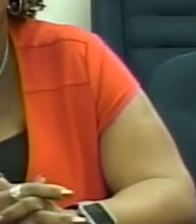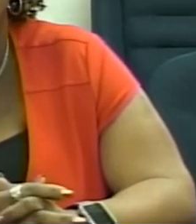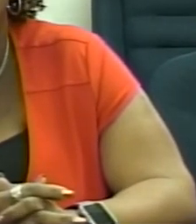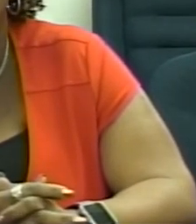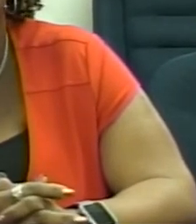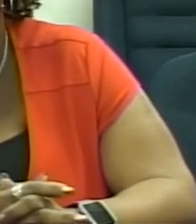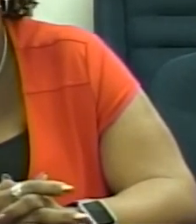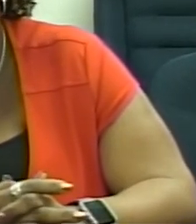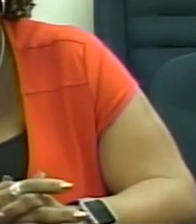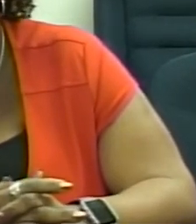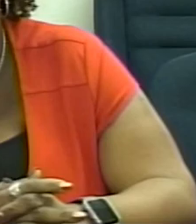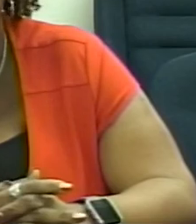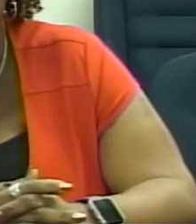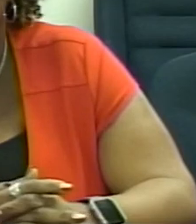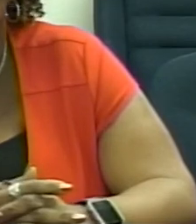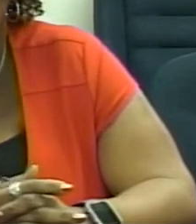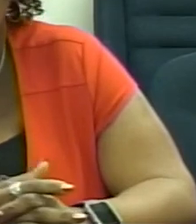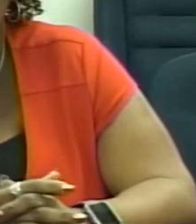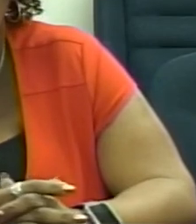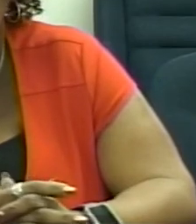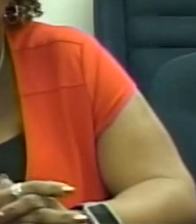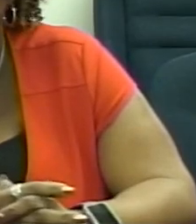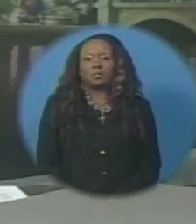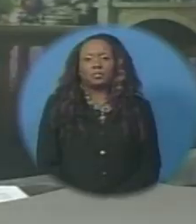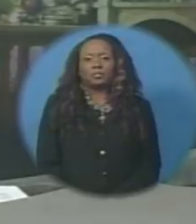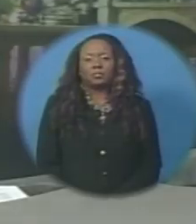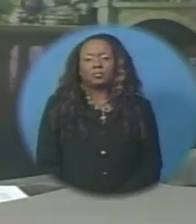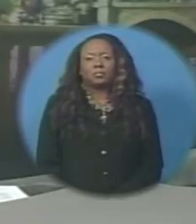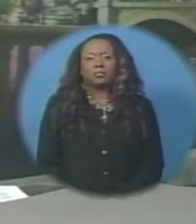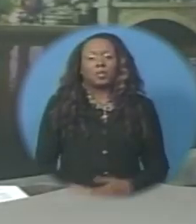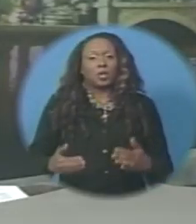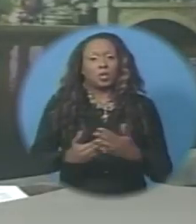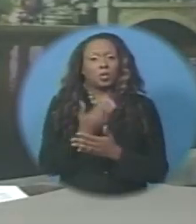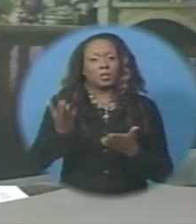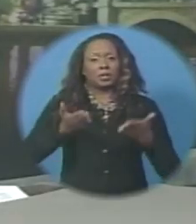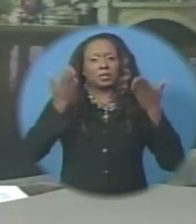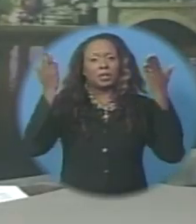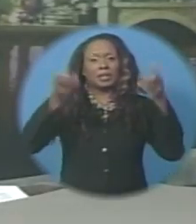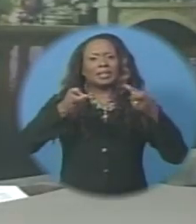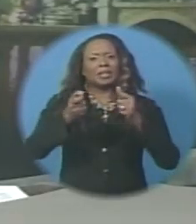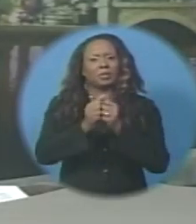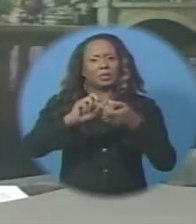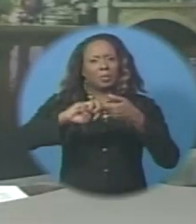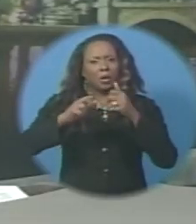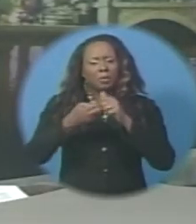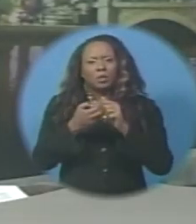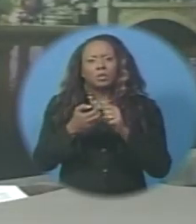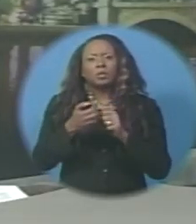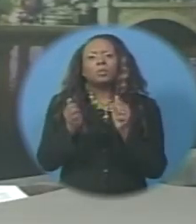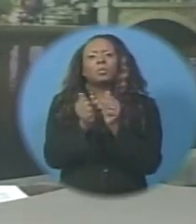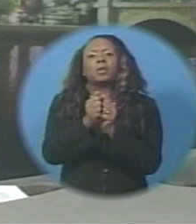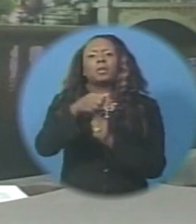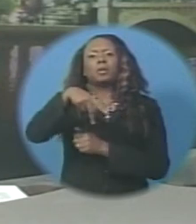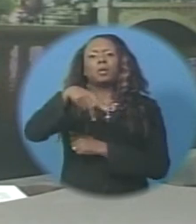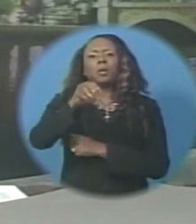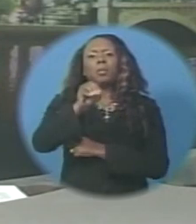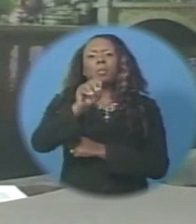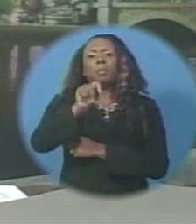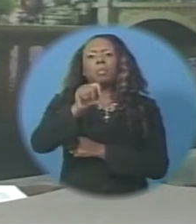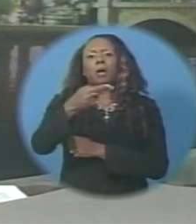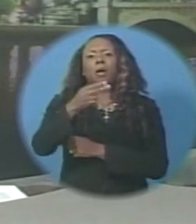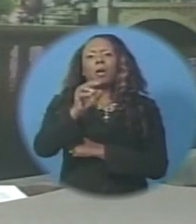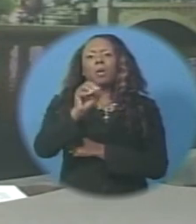we were able to get those children to school in a timely manner. A fresh suggestion to address problems with potholes on the island's